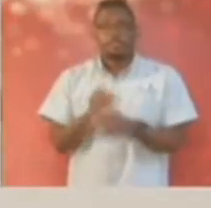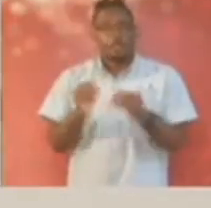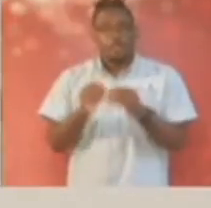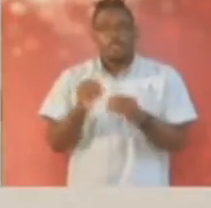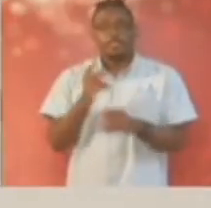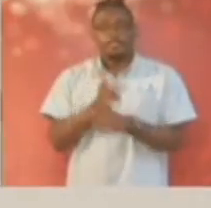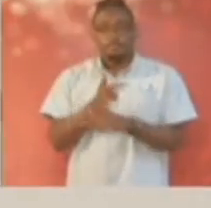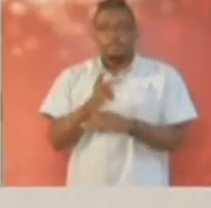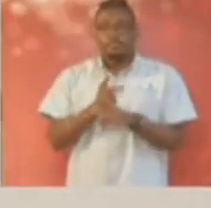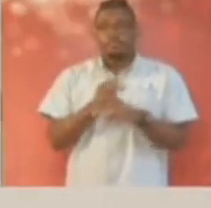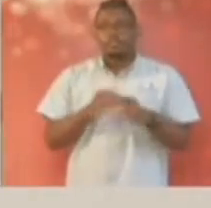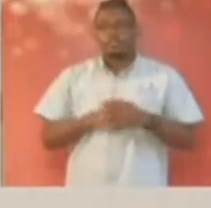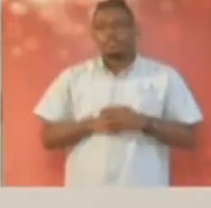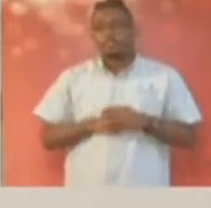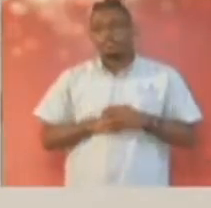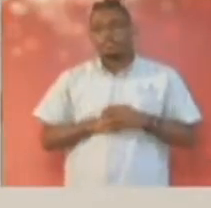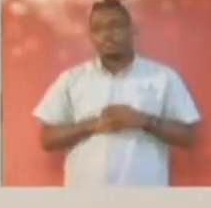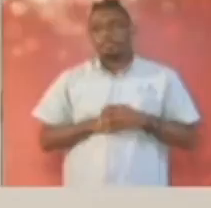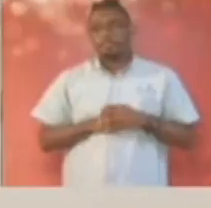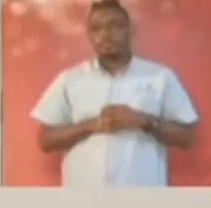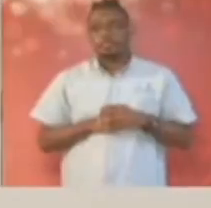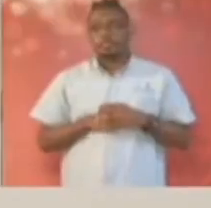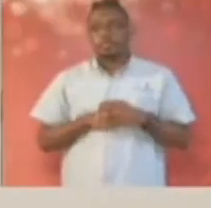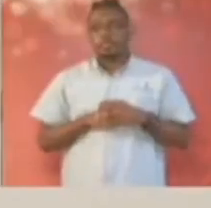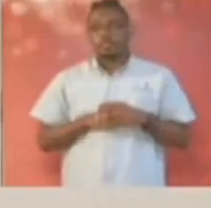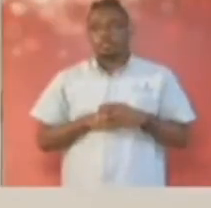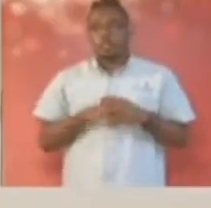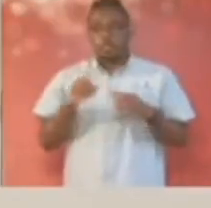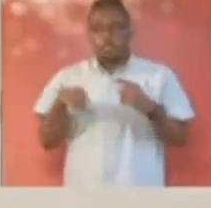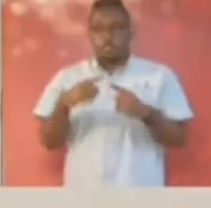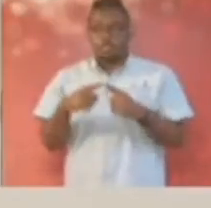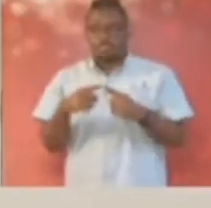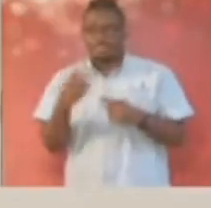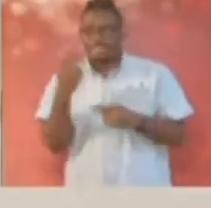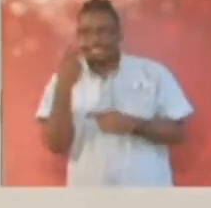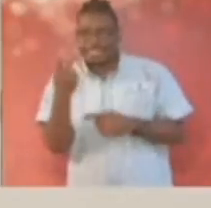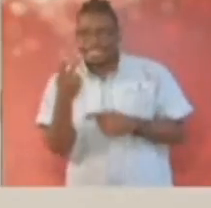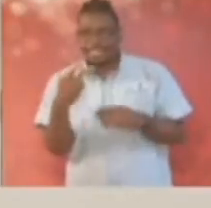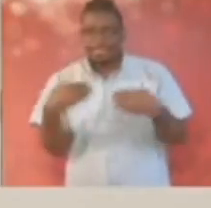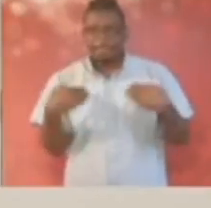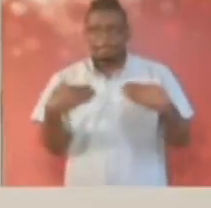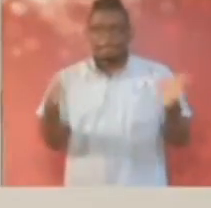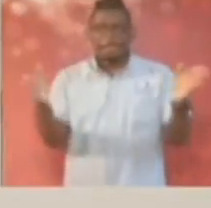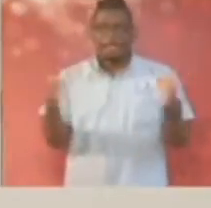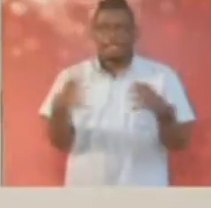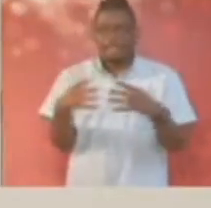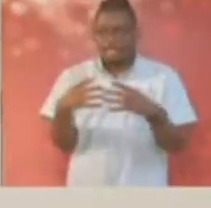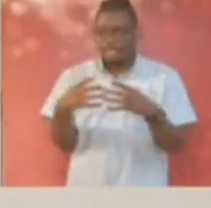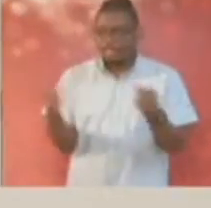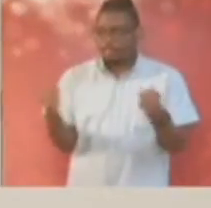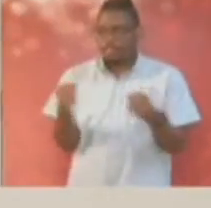health interventions is that when we see them working, we seem to feel that it's time to stop them.